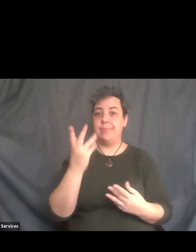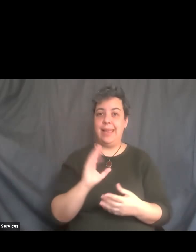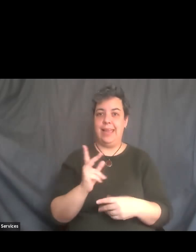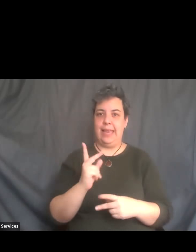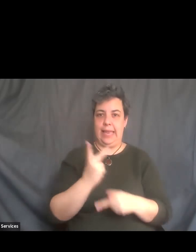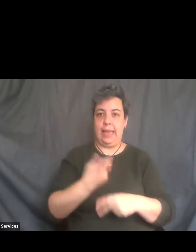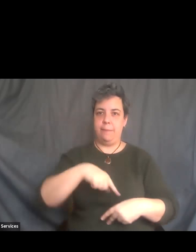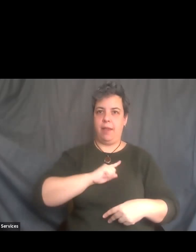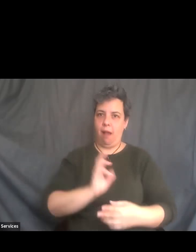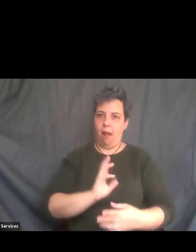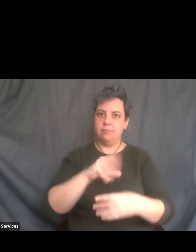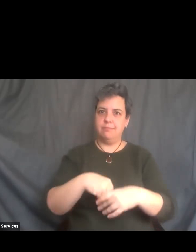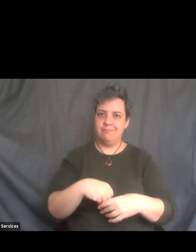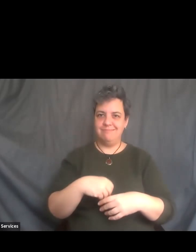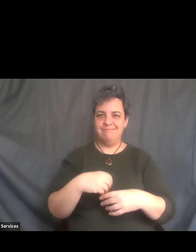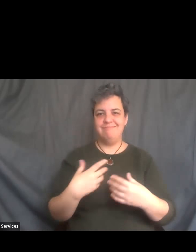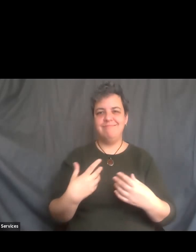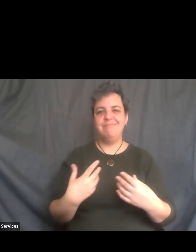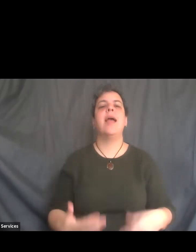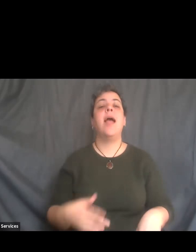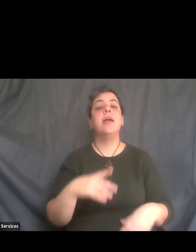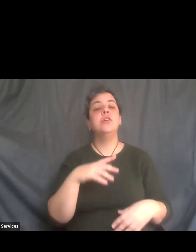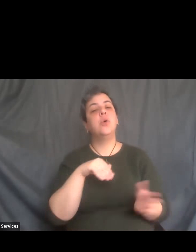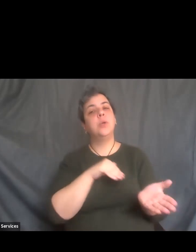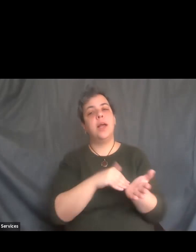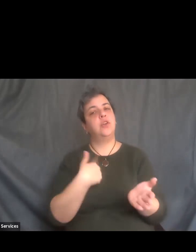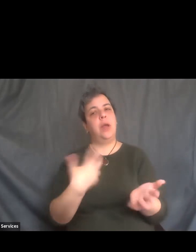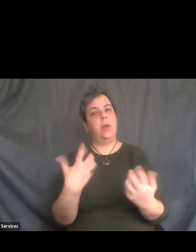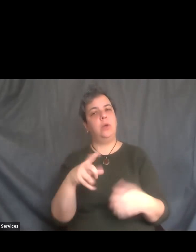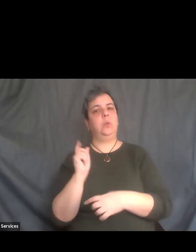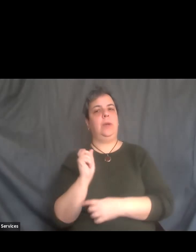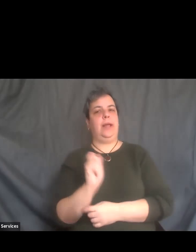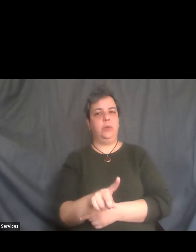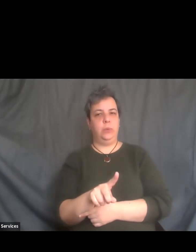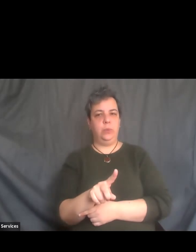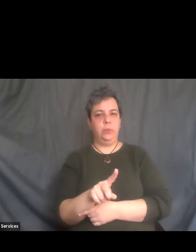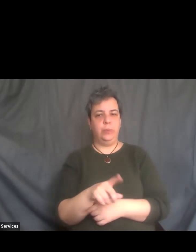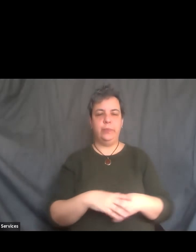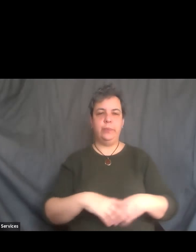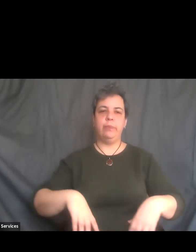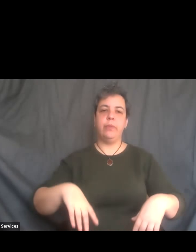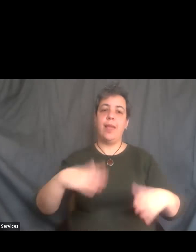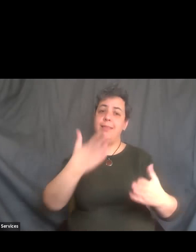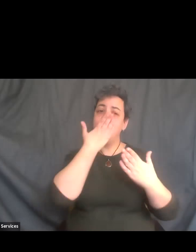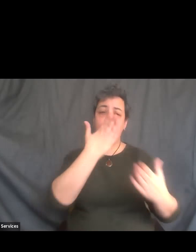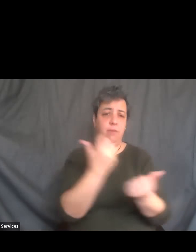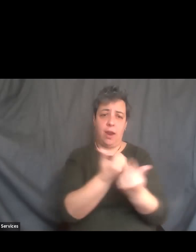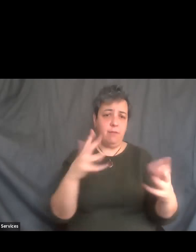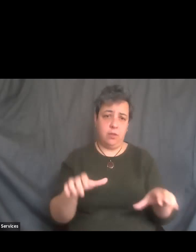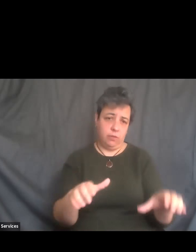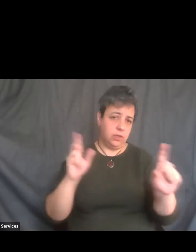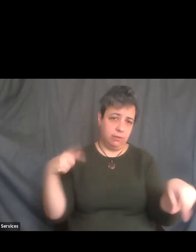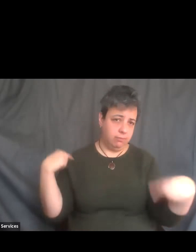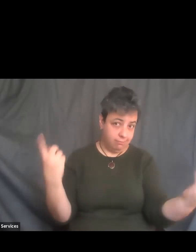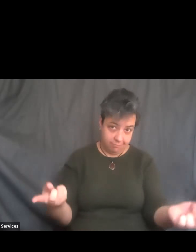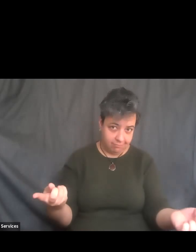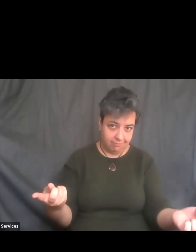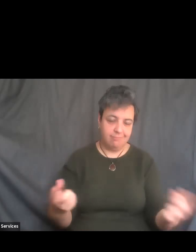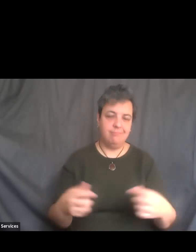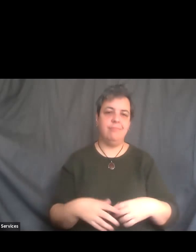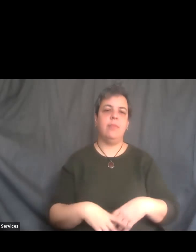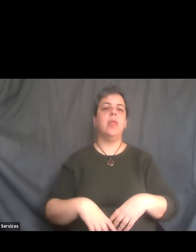to ask you a question. And thank you for all you've done during this whole period of time, if nobody has today.